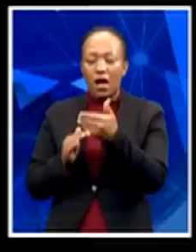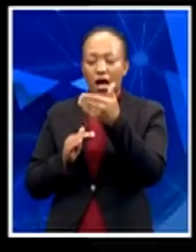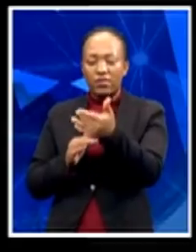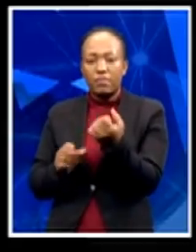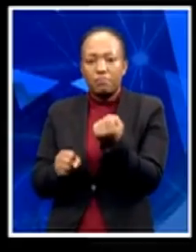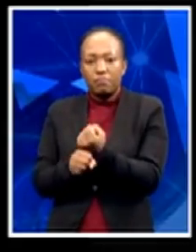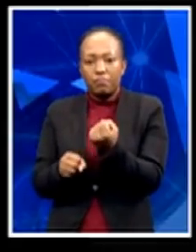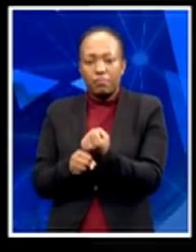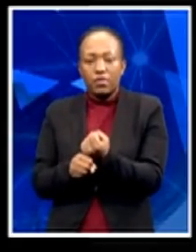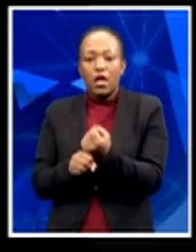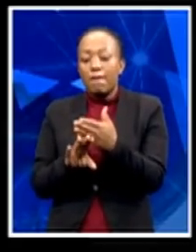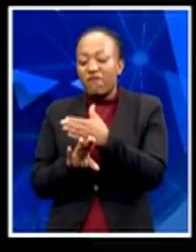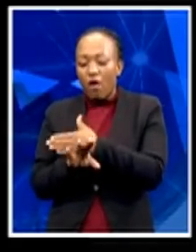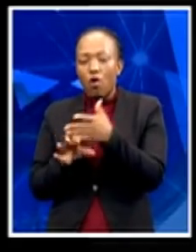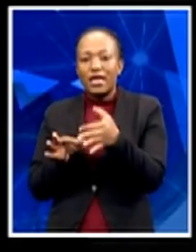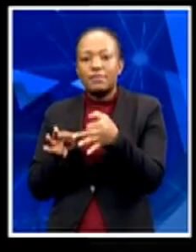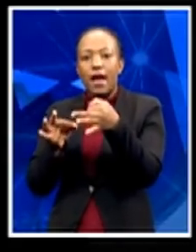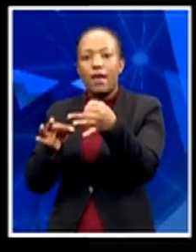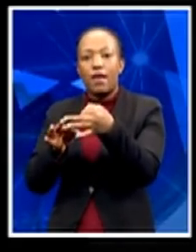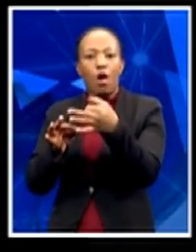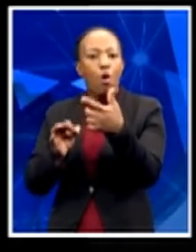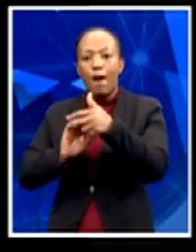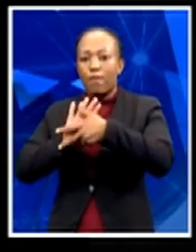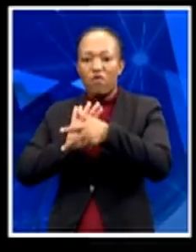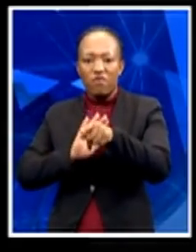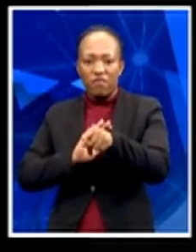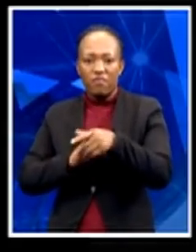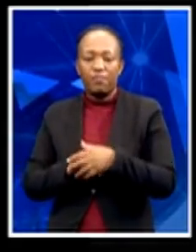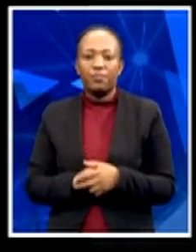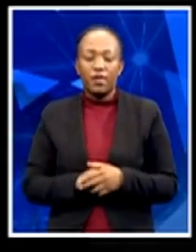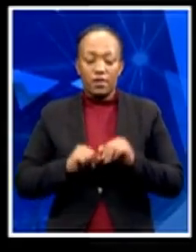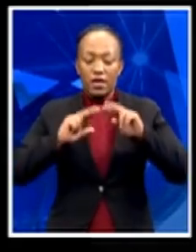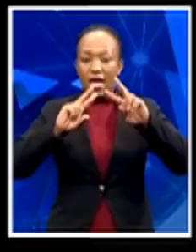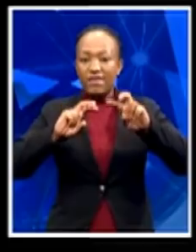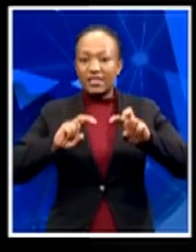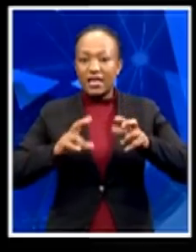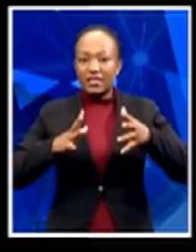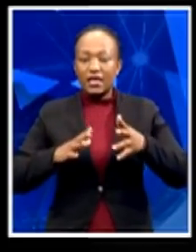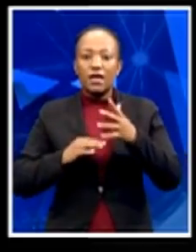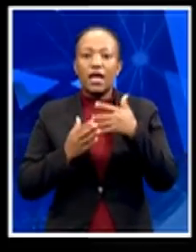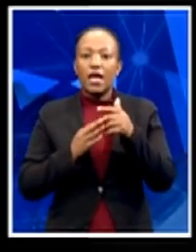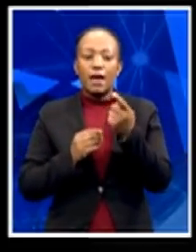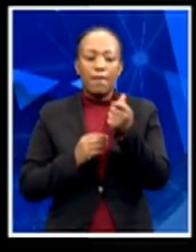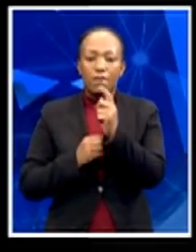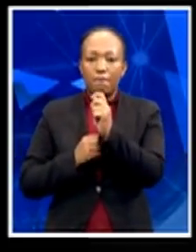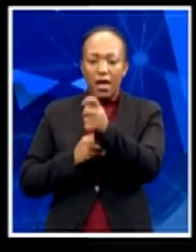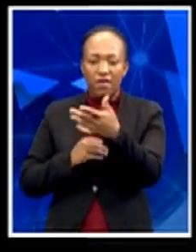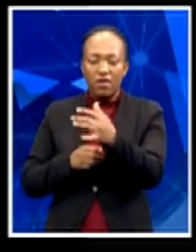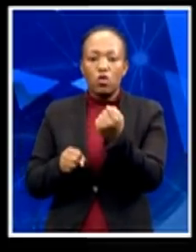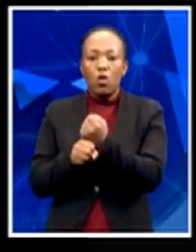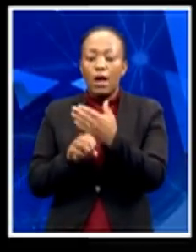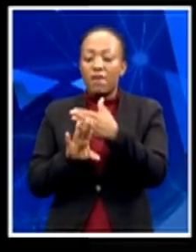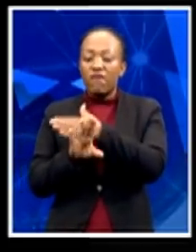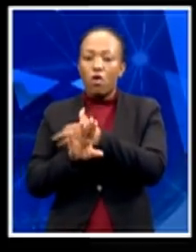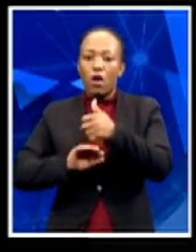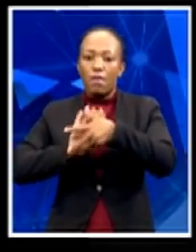approved. Investigators found that any amount paid to Digital Vibes for the work done before approval of expansion was irregular,